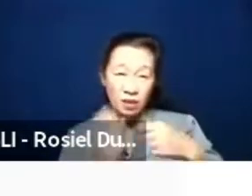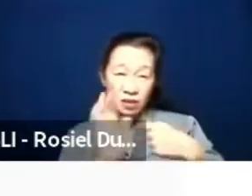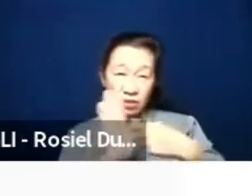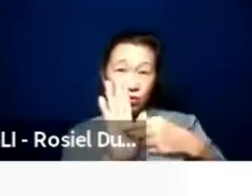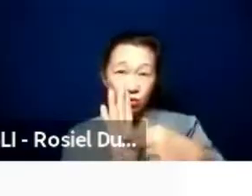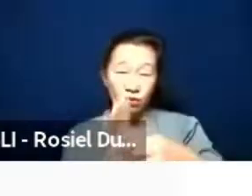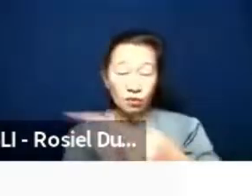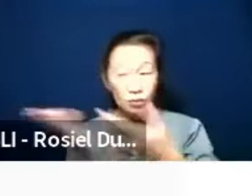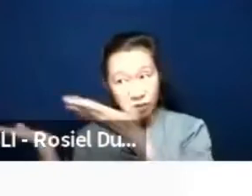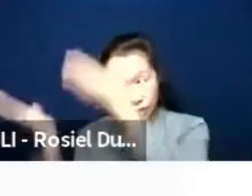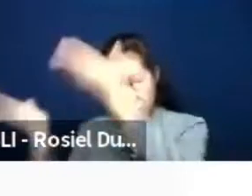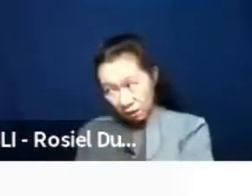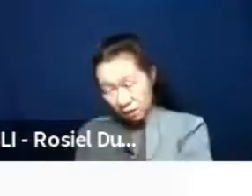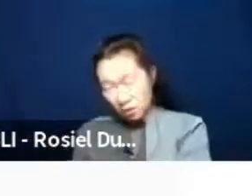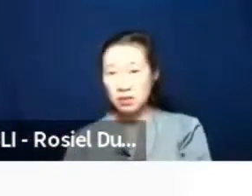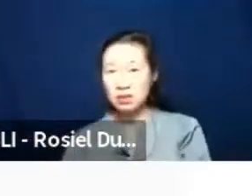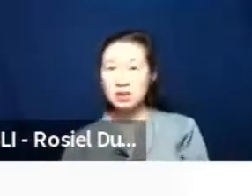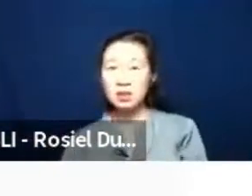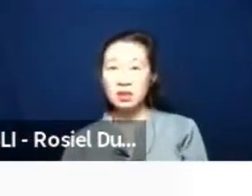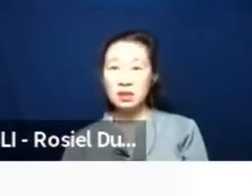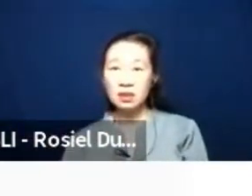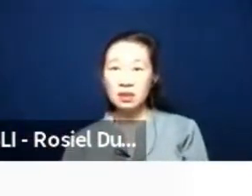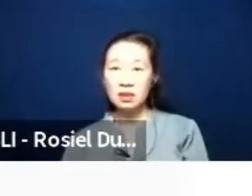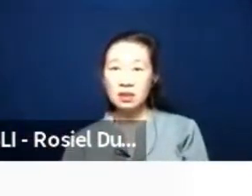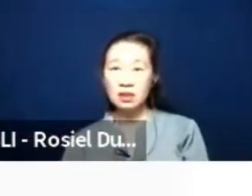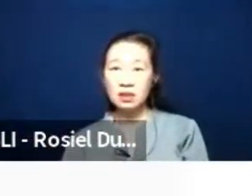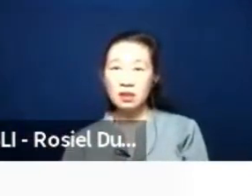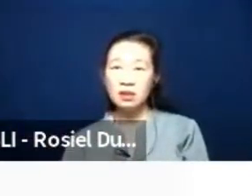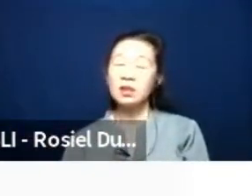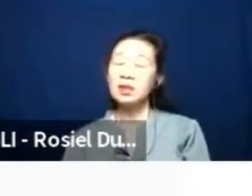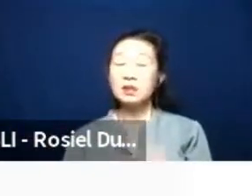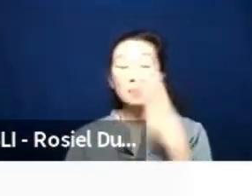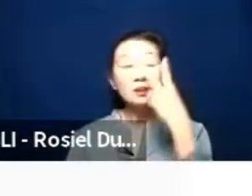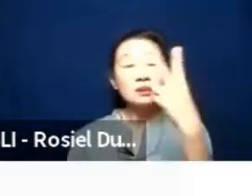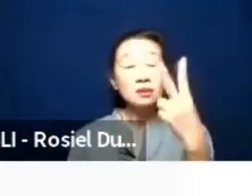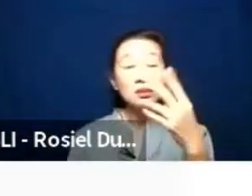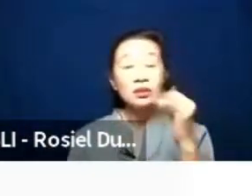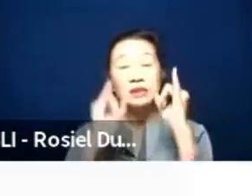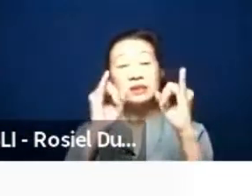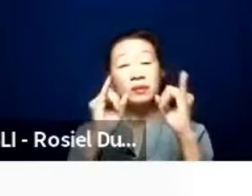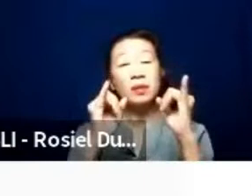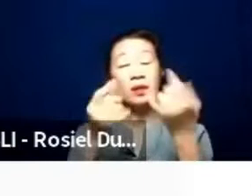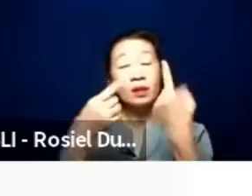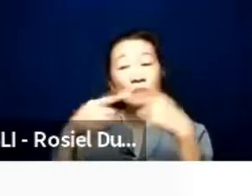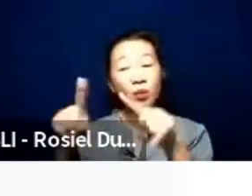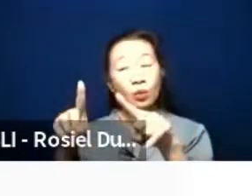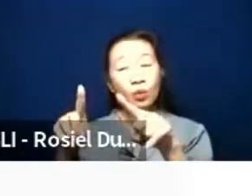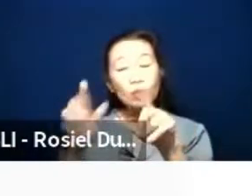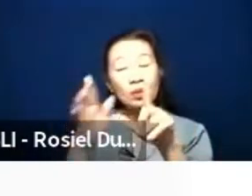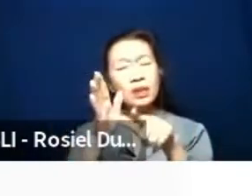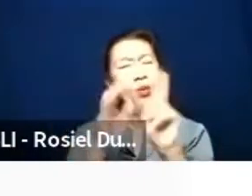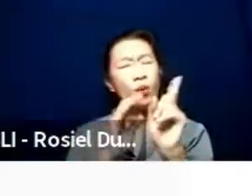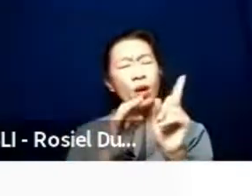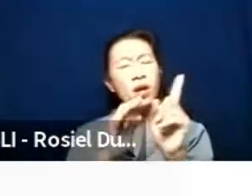No? Dito lumalabas yung instruction. Pupunta tayo later on sa ano ba